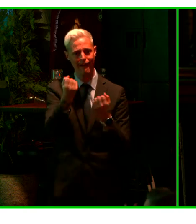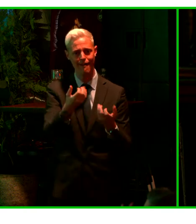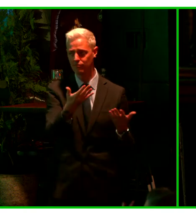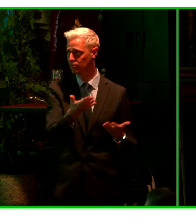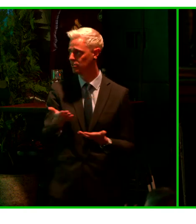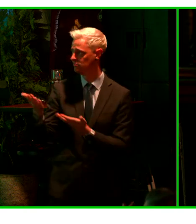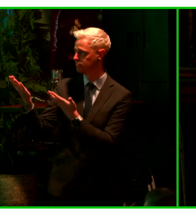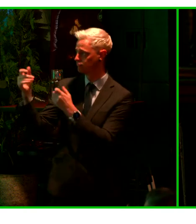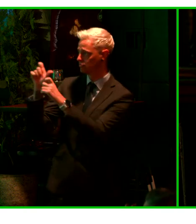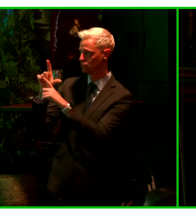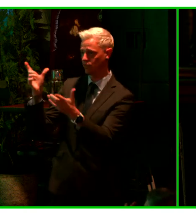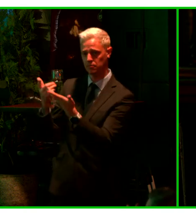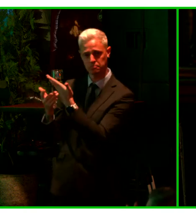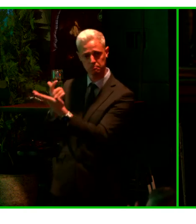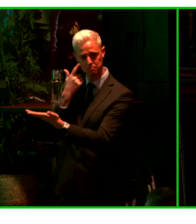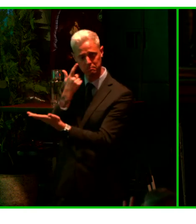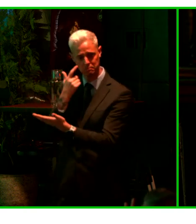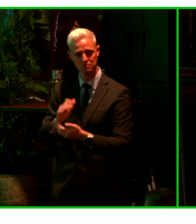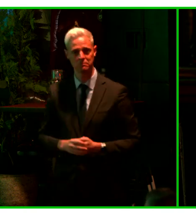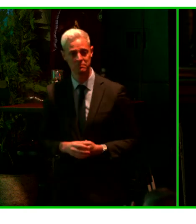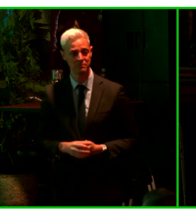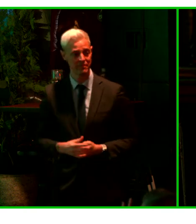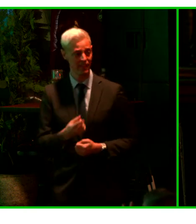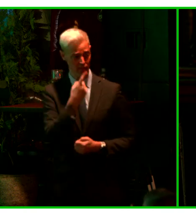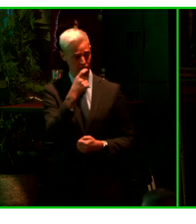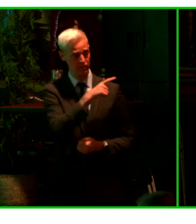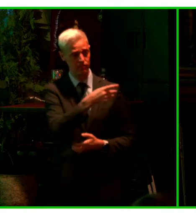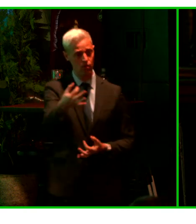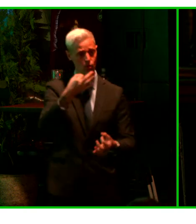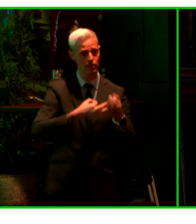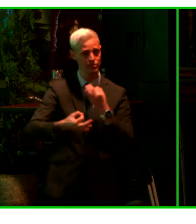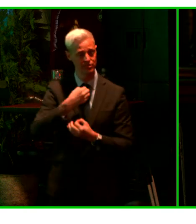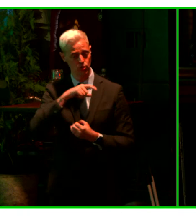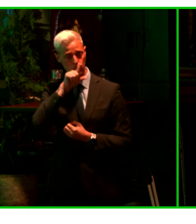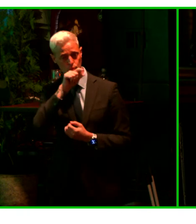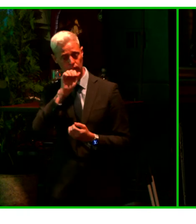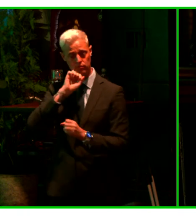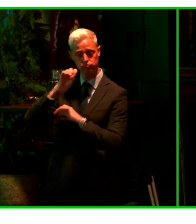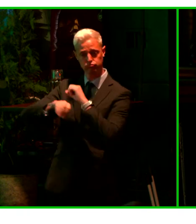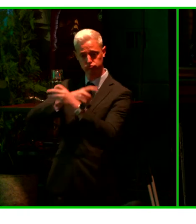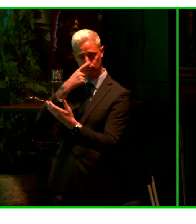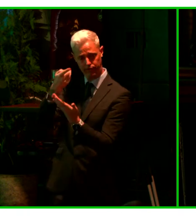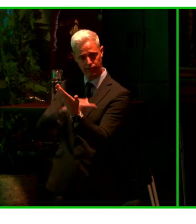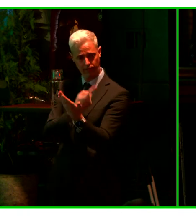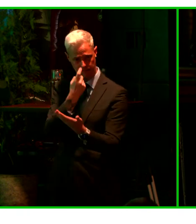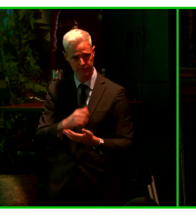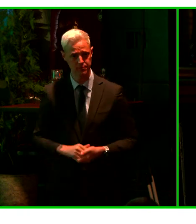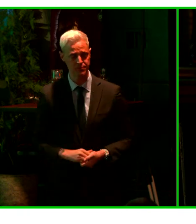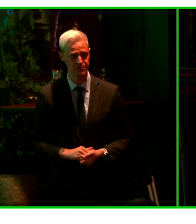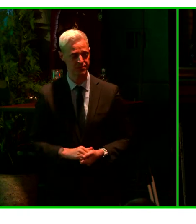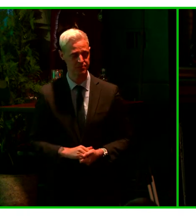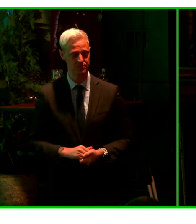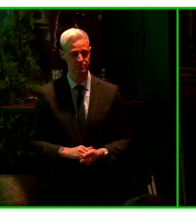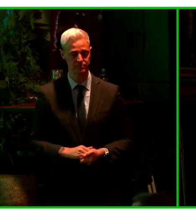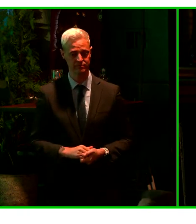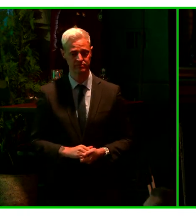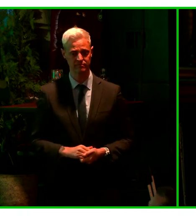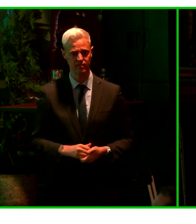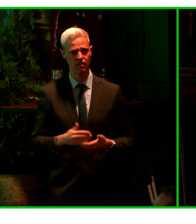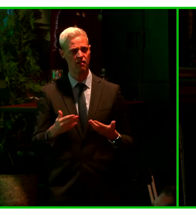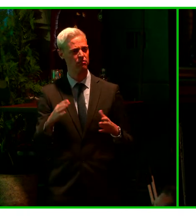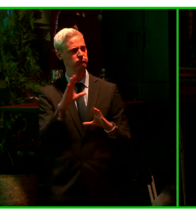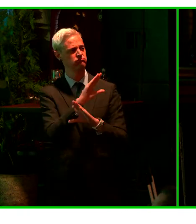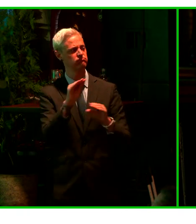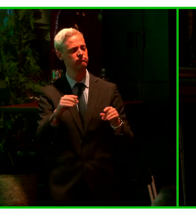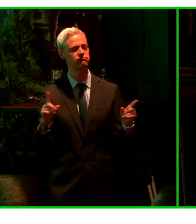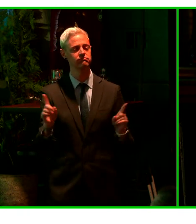please do take part in social media and ask any questions if you want, because we'll be feeding them through if they come in. I just want to say one very quick thing in opening up, which